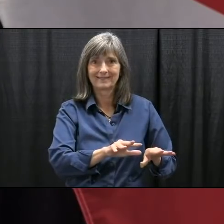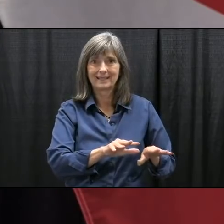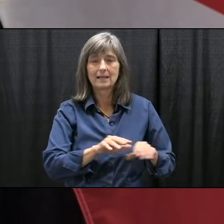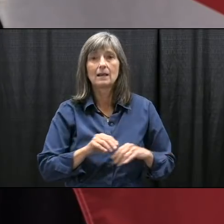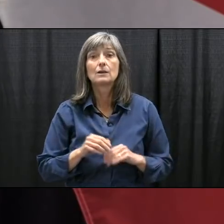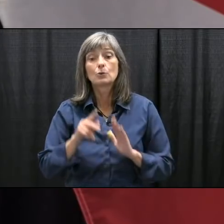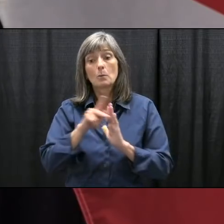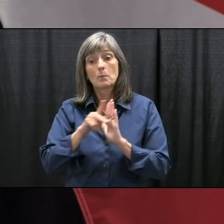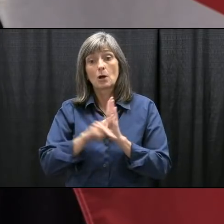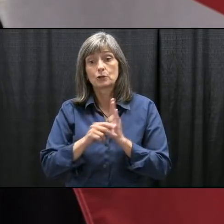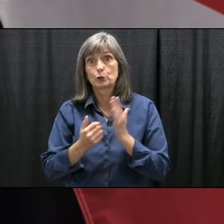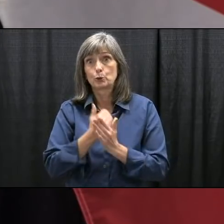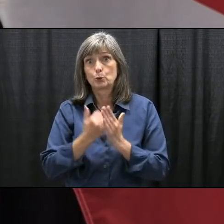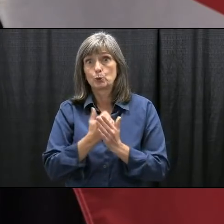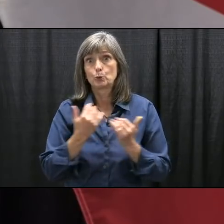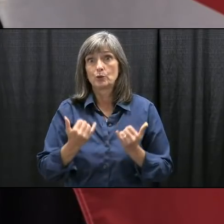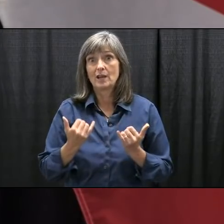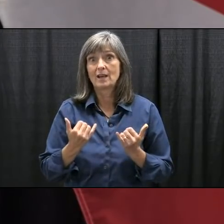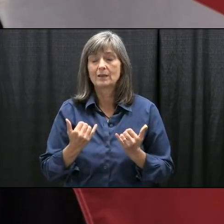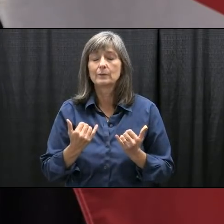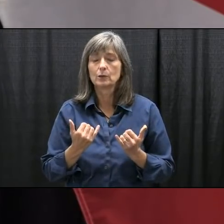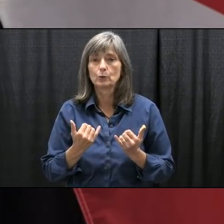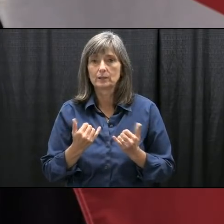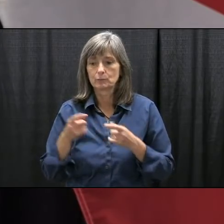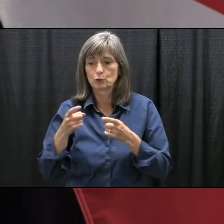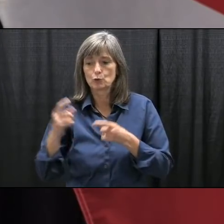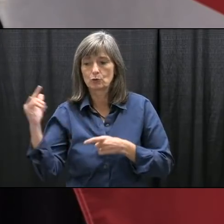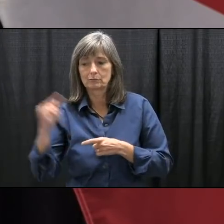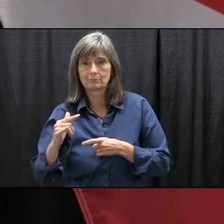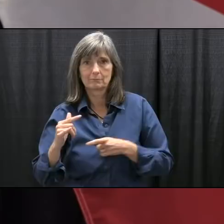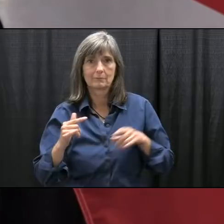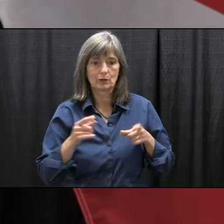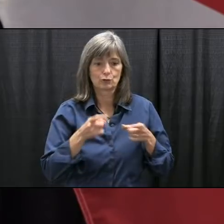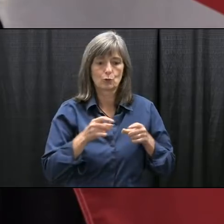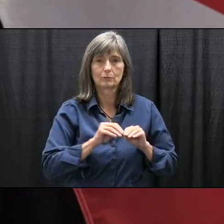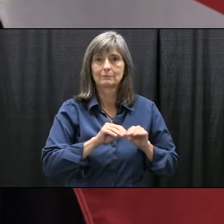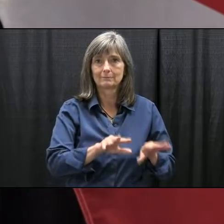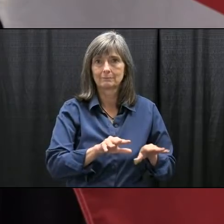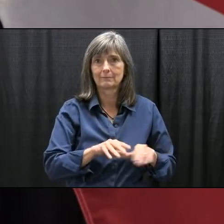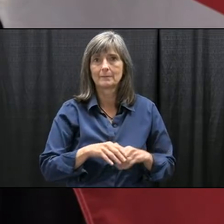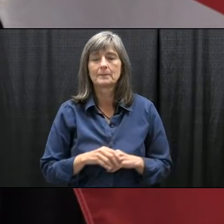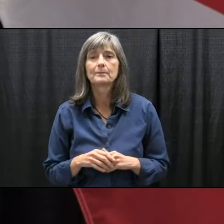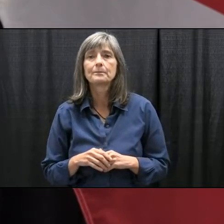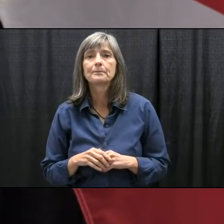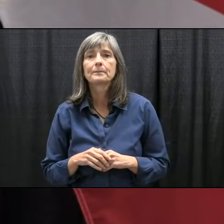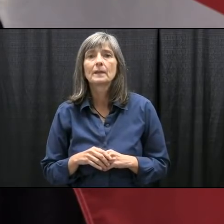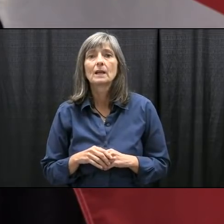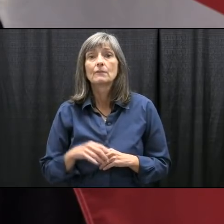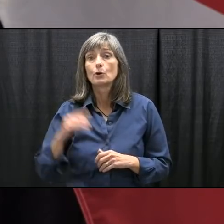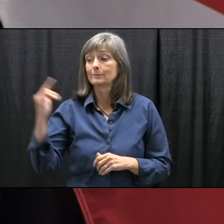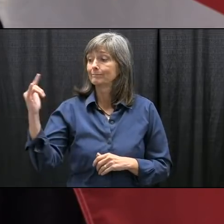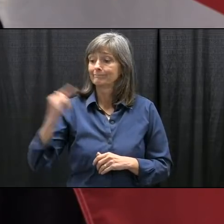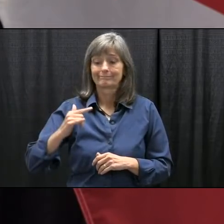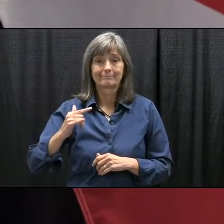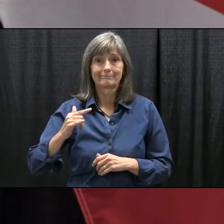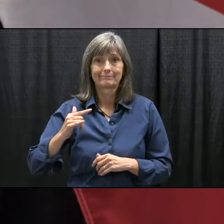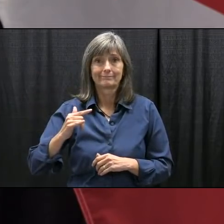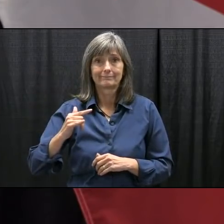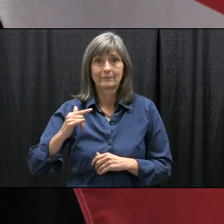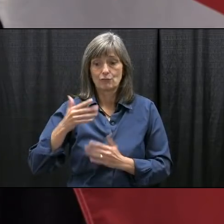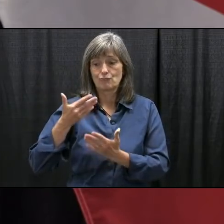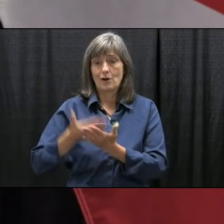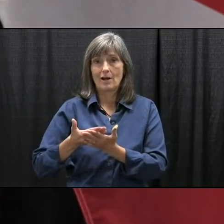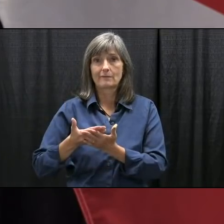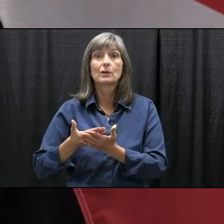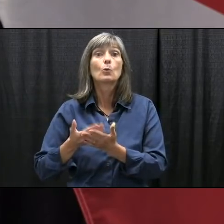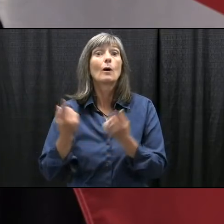and today are to tackle those 2 things. As Dr. Rahman said, so in terms of introduction into the province, we've closed the